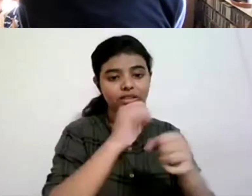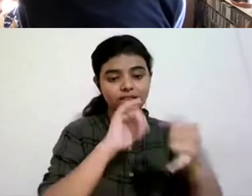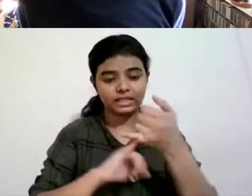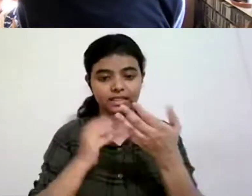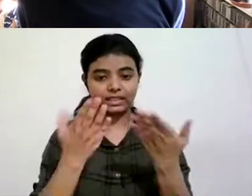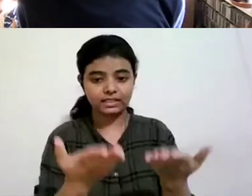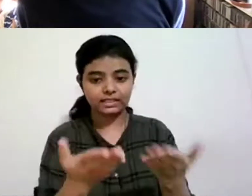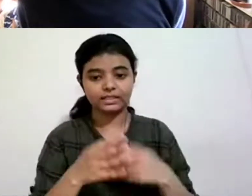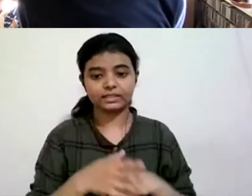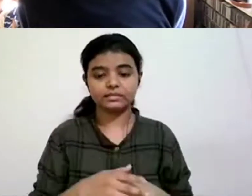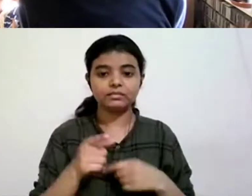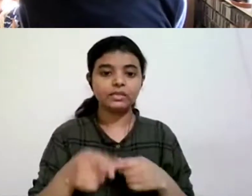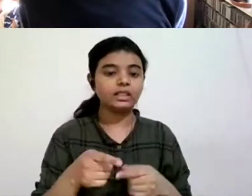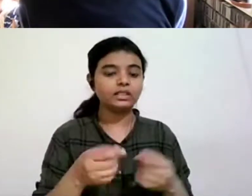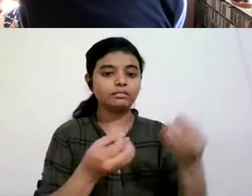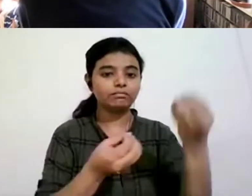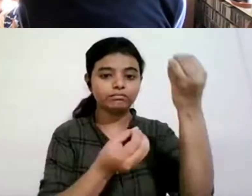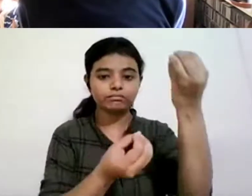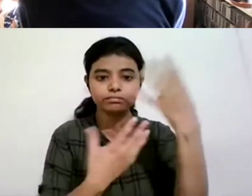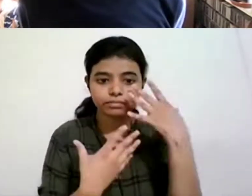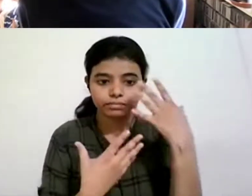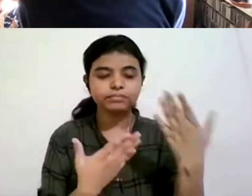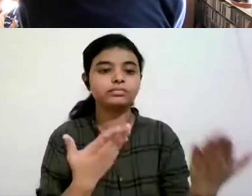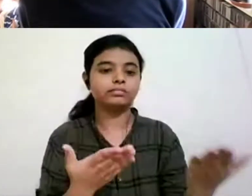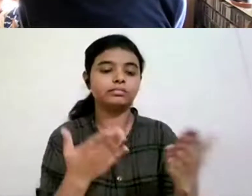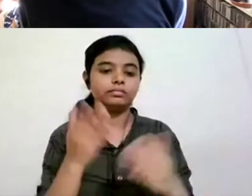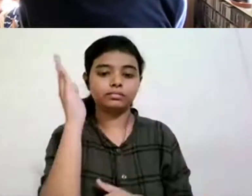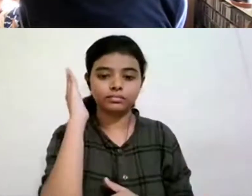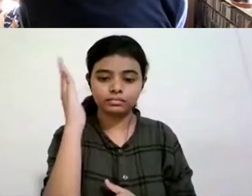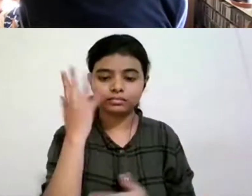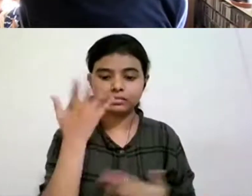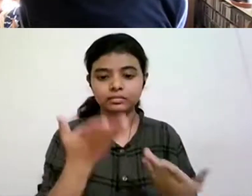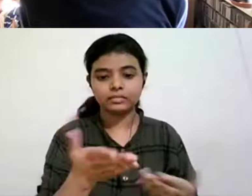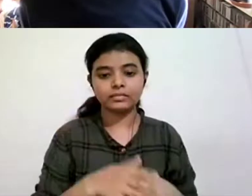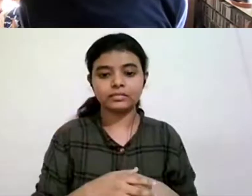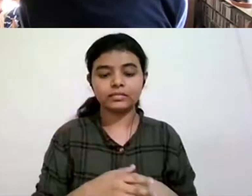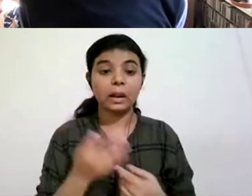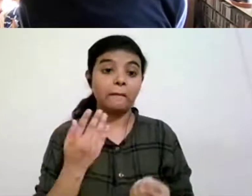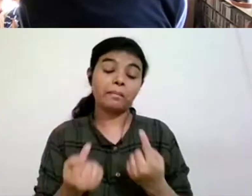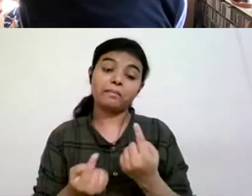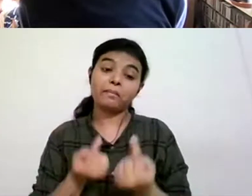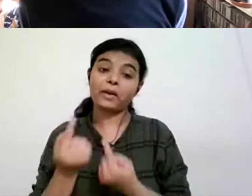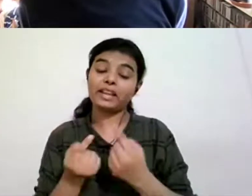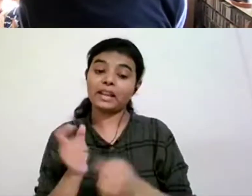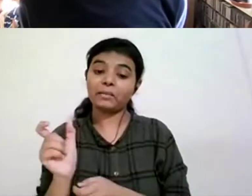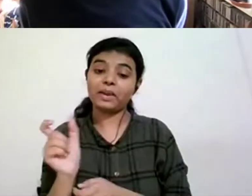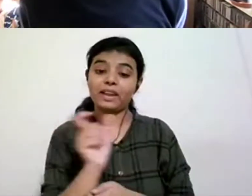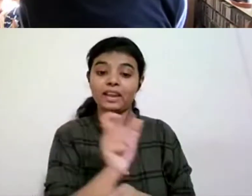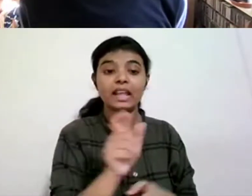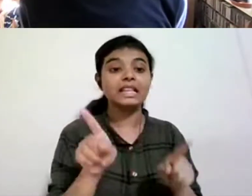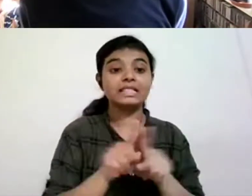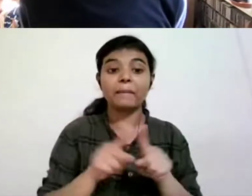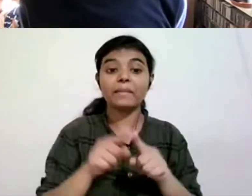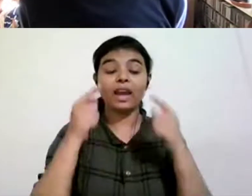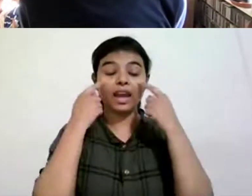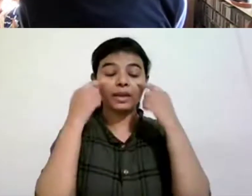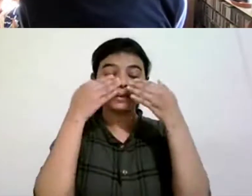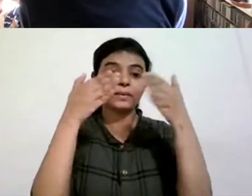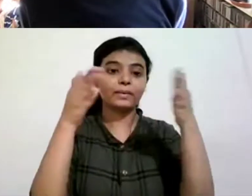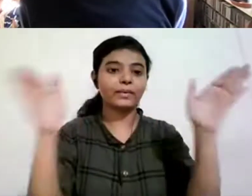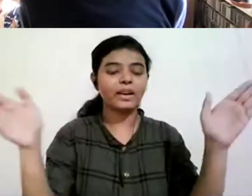delightful, and if I may use a politically incorrect word, eye-opening